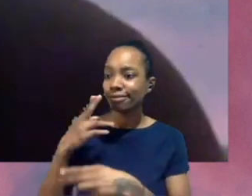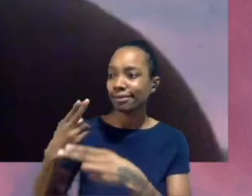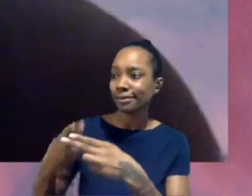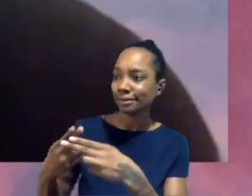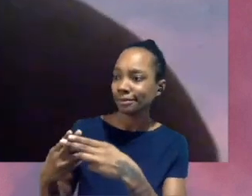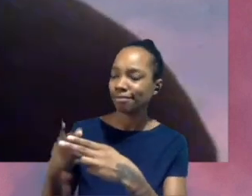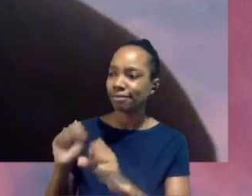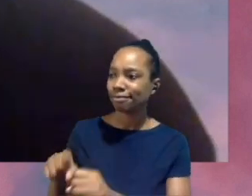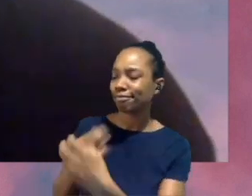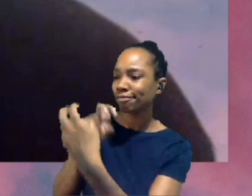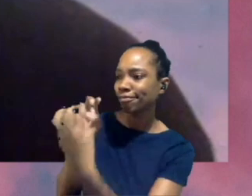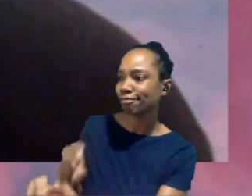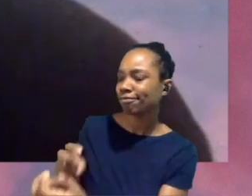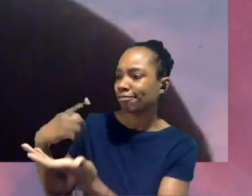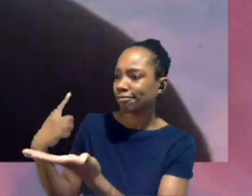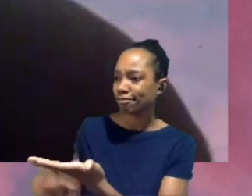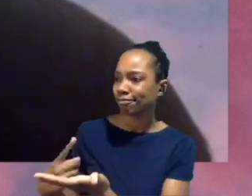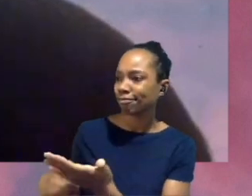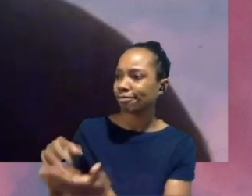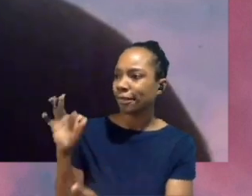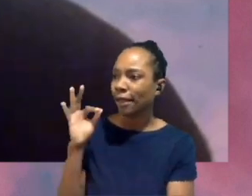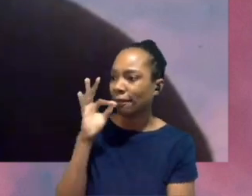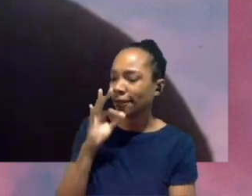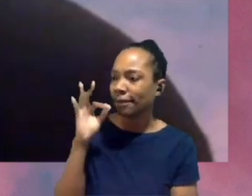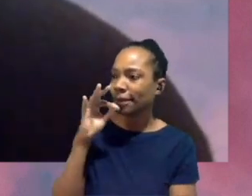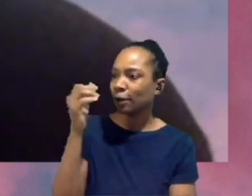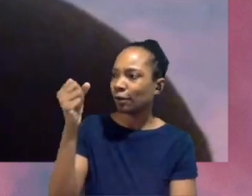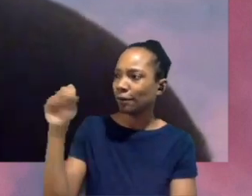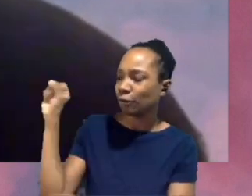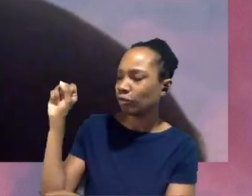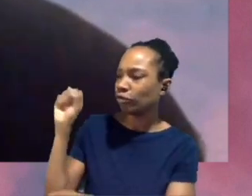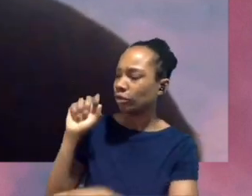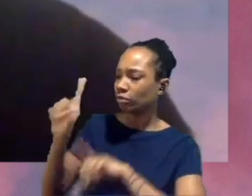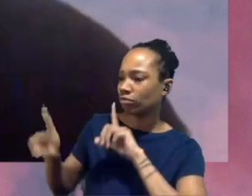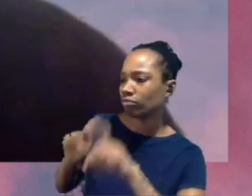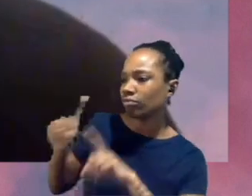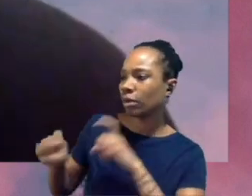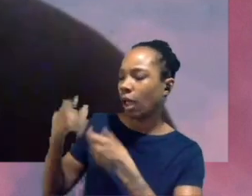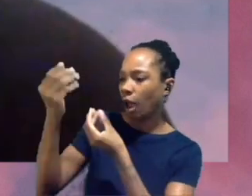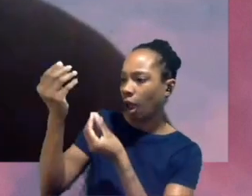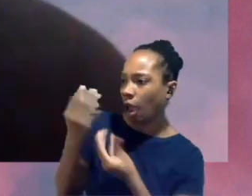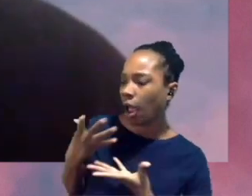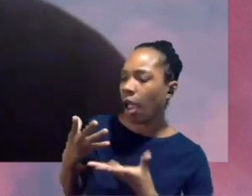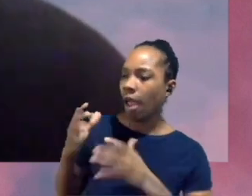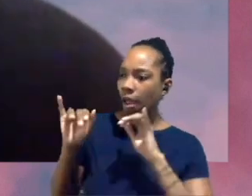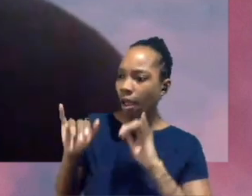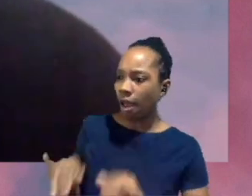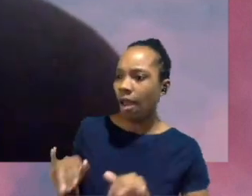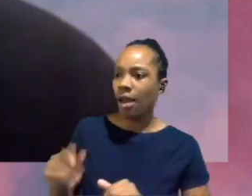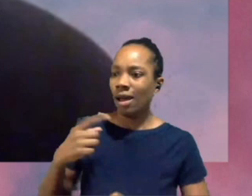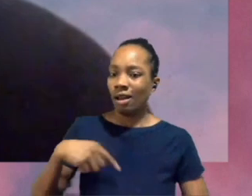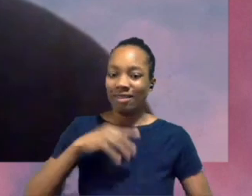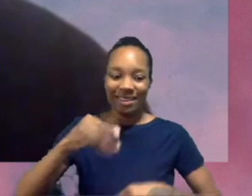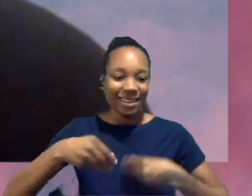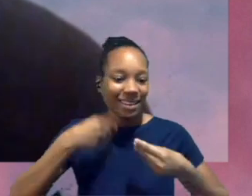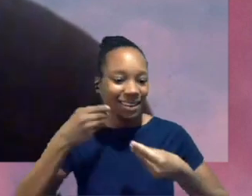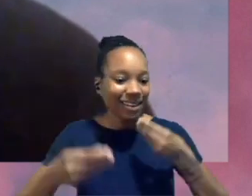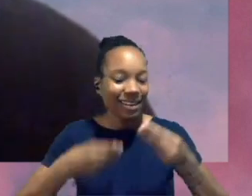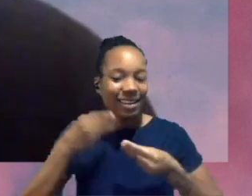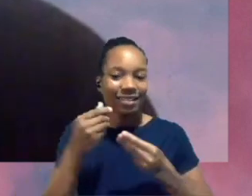Revolution. We feast on top of banana leaves, eating with our hands like prayers that were finally